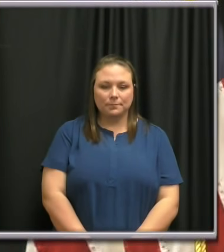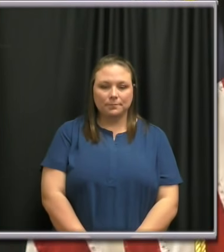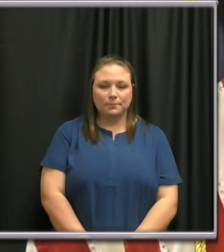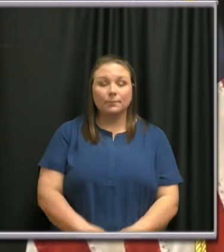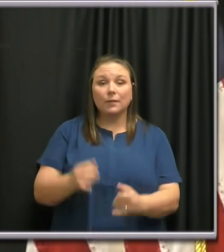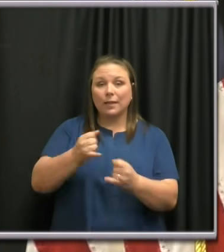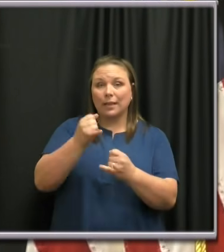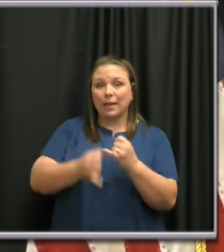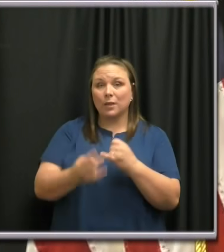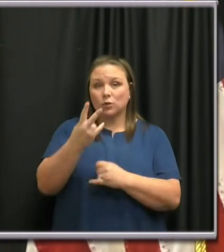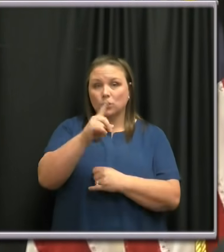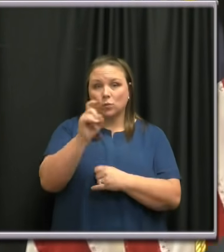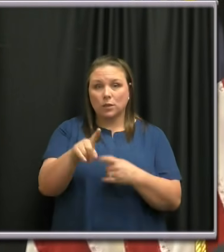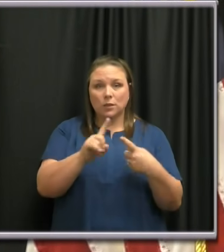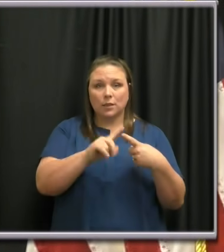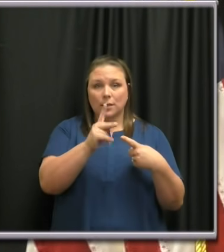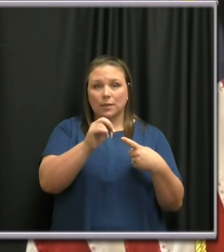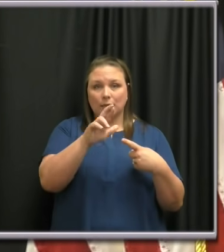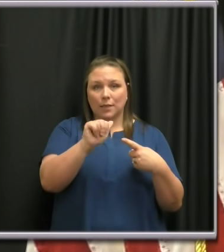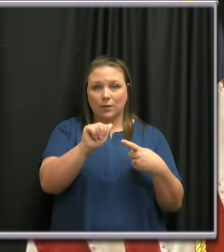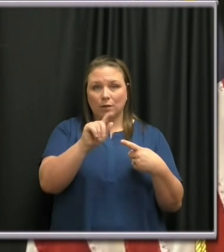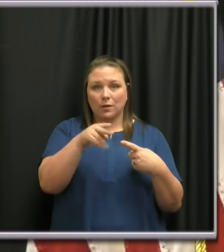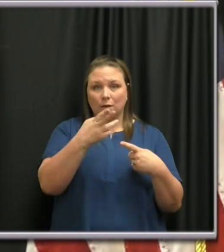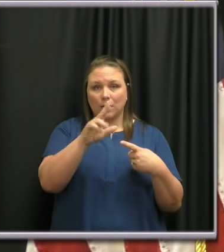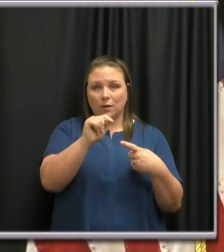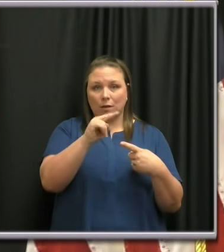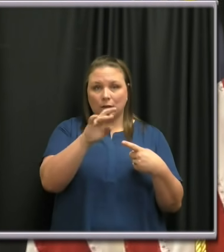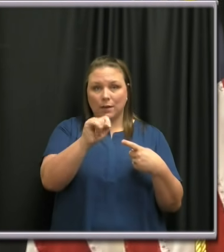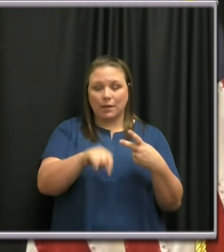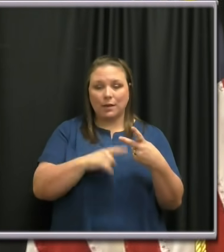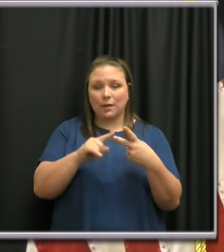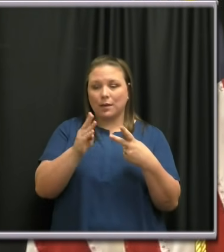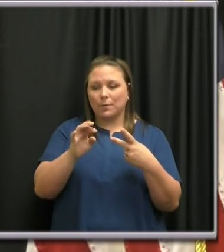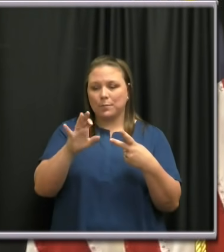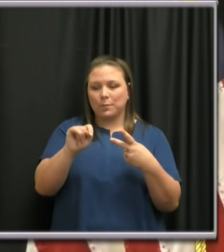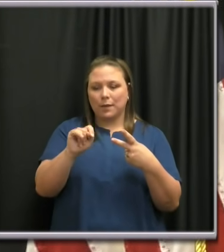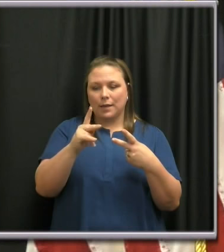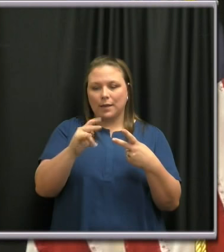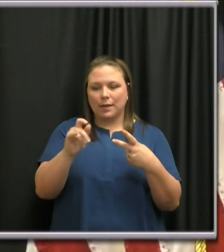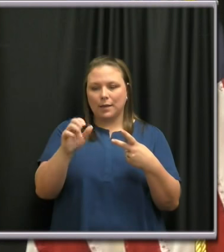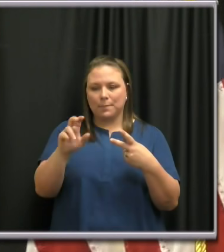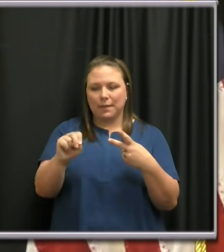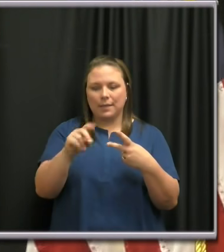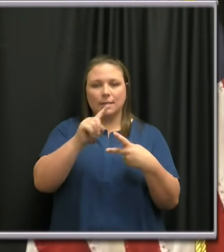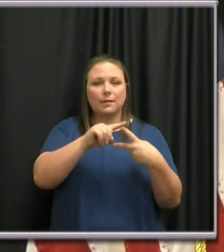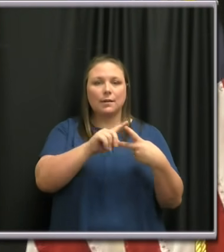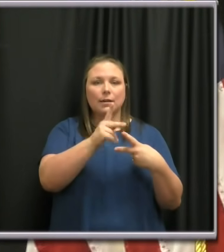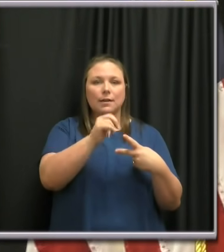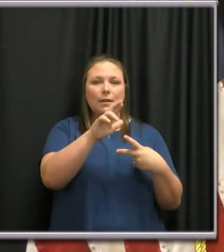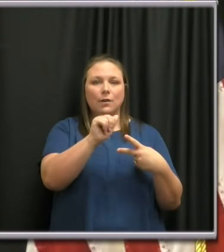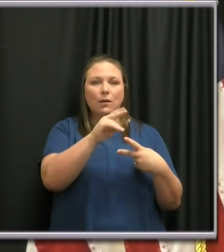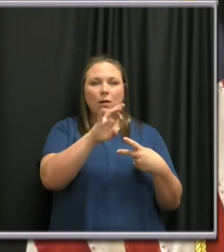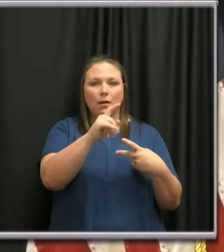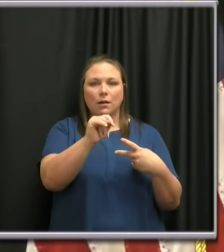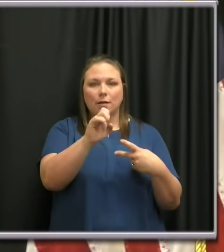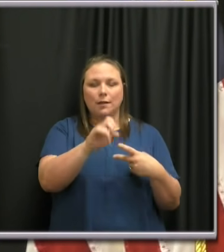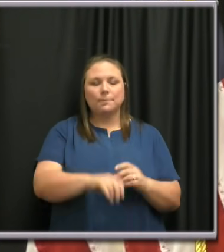Our final two questions are from Kara Hartnett at the Nashville Post and Brett Kelman at the Tennessean. We'll start with Kara Hartnett.